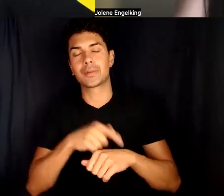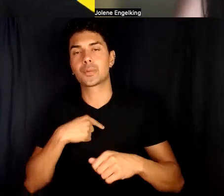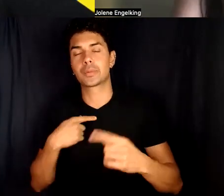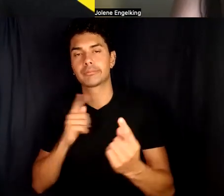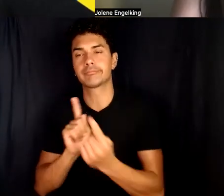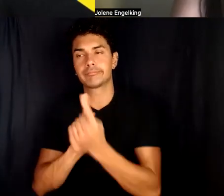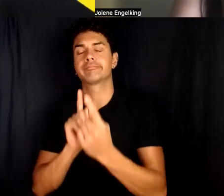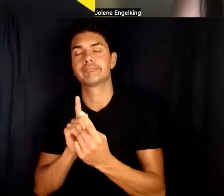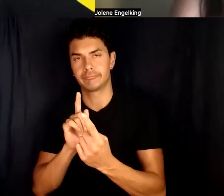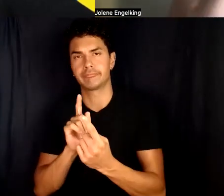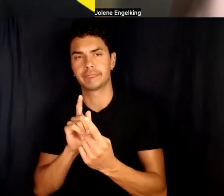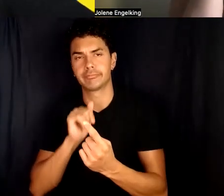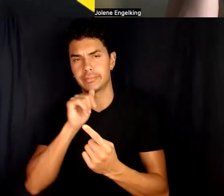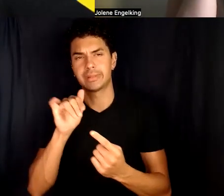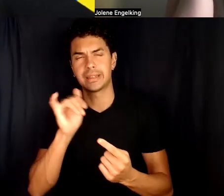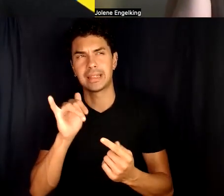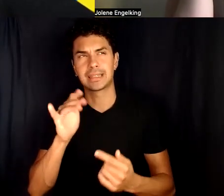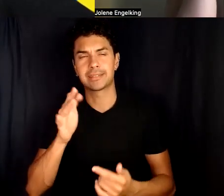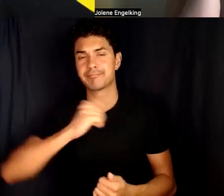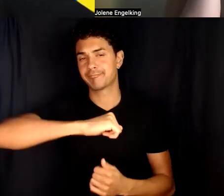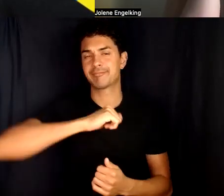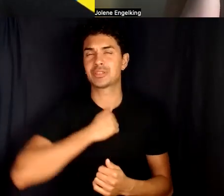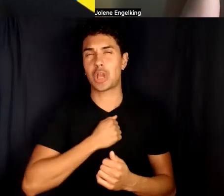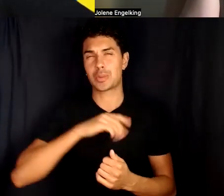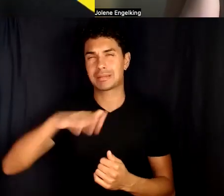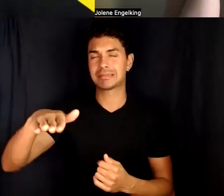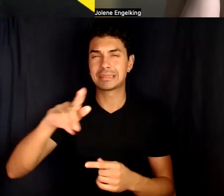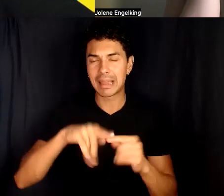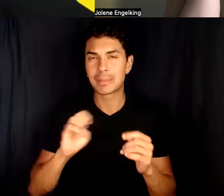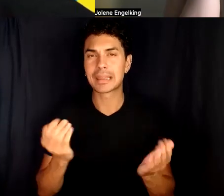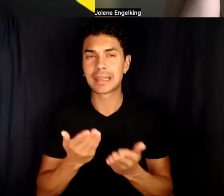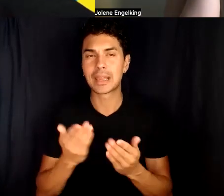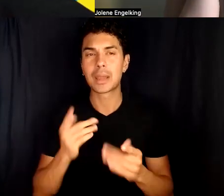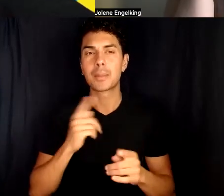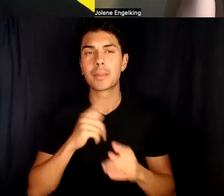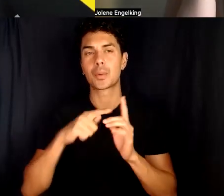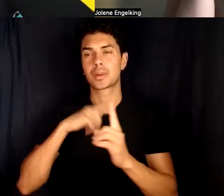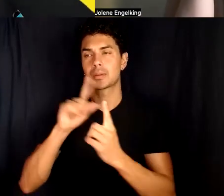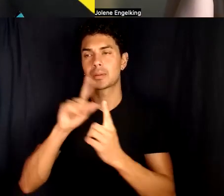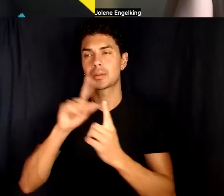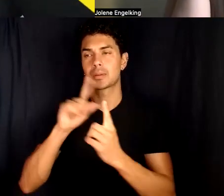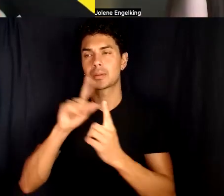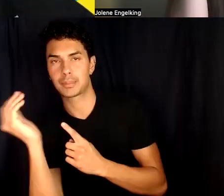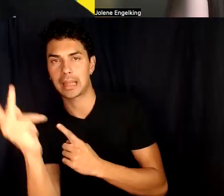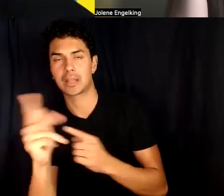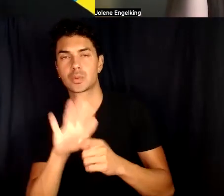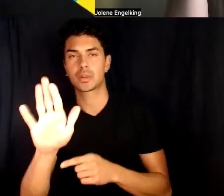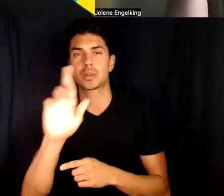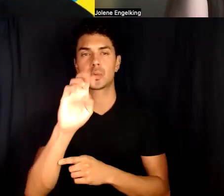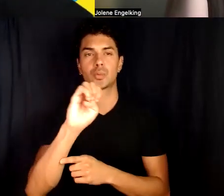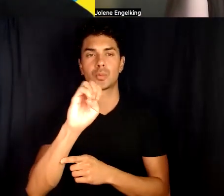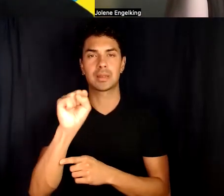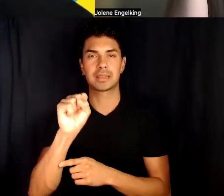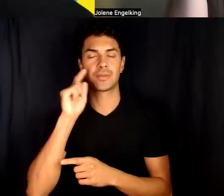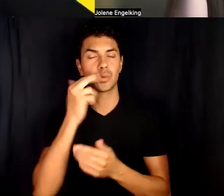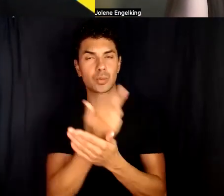of not necessarily turning them away, but having them circling back to the reservation for resources and for help a